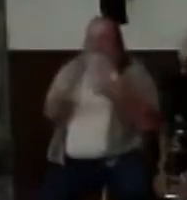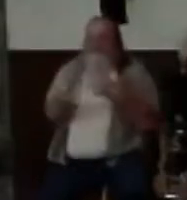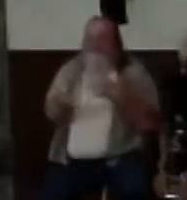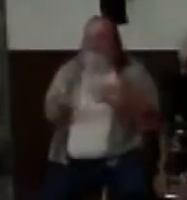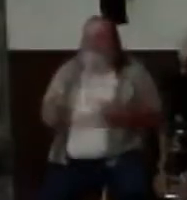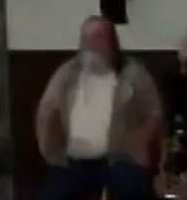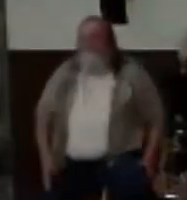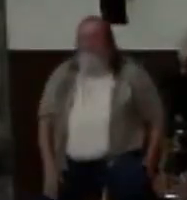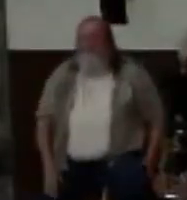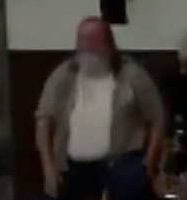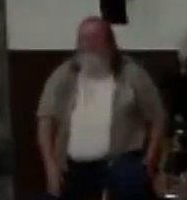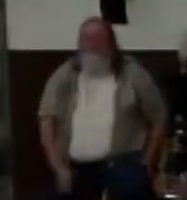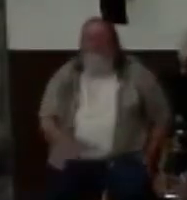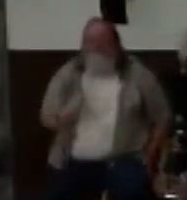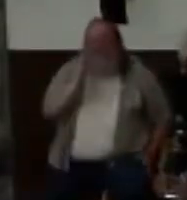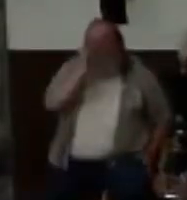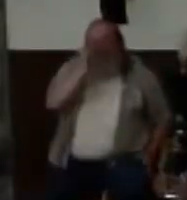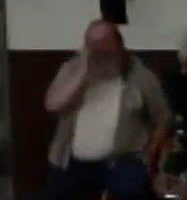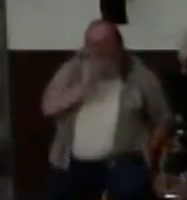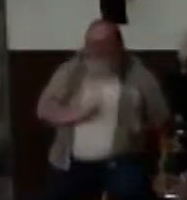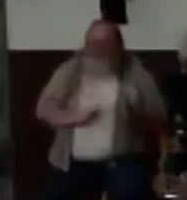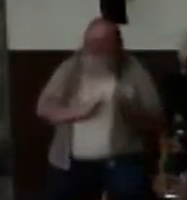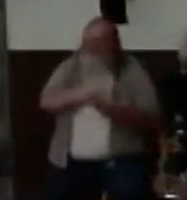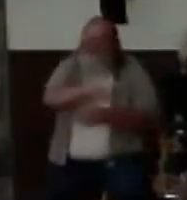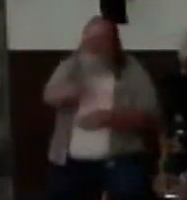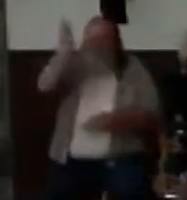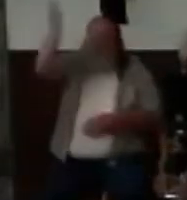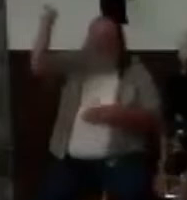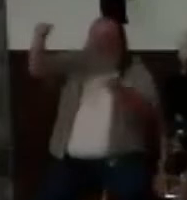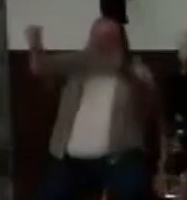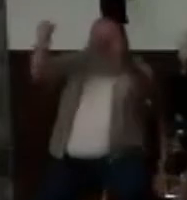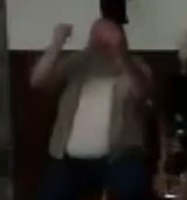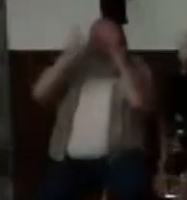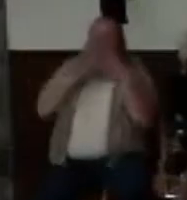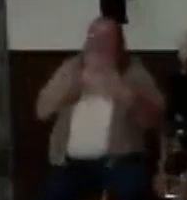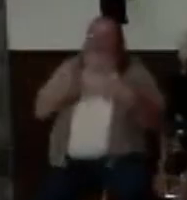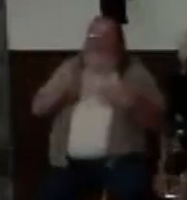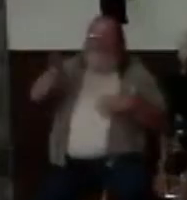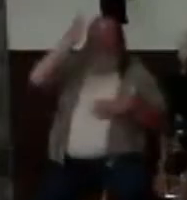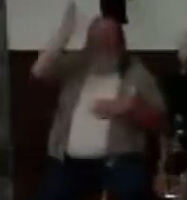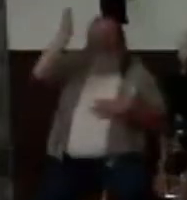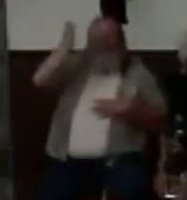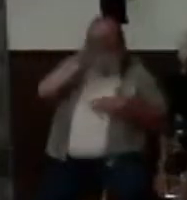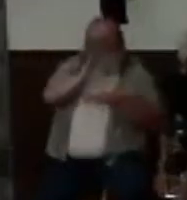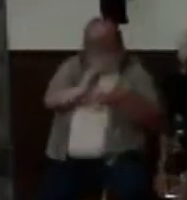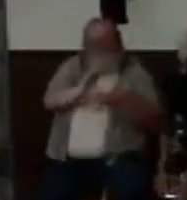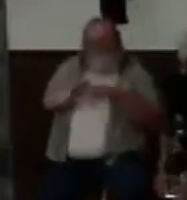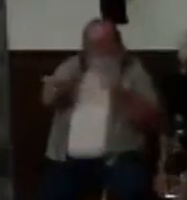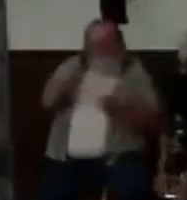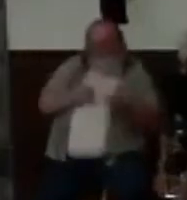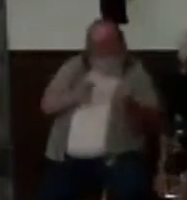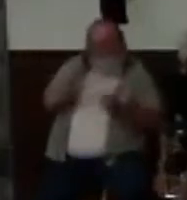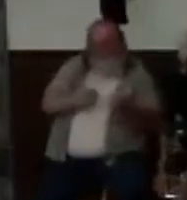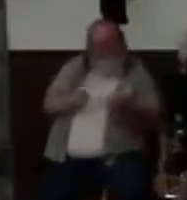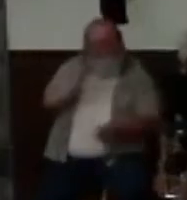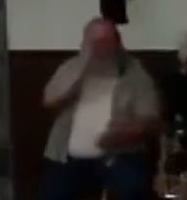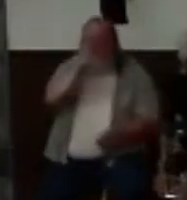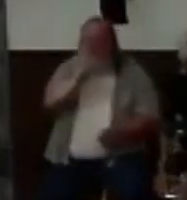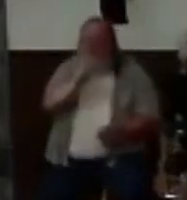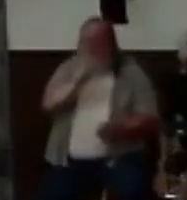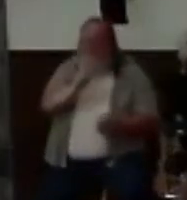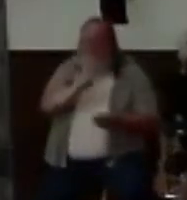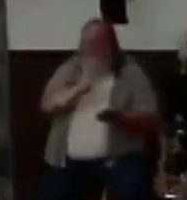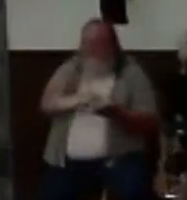And prophecy says that after his return, as we just read, his church will reign with him for 1,000 years.